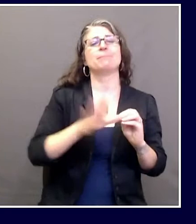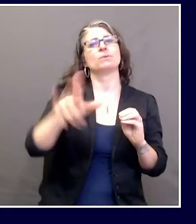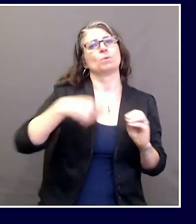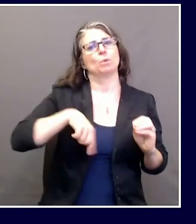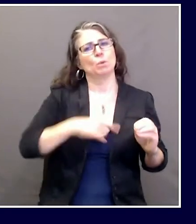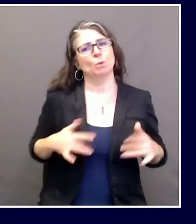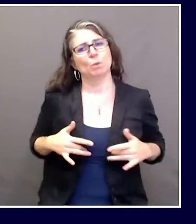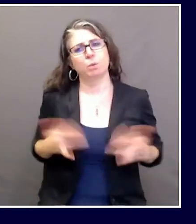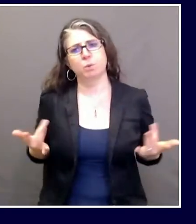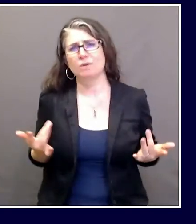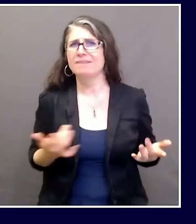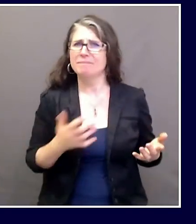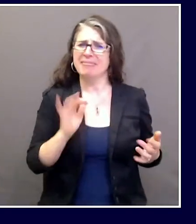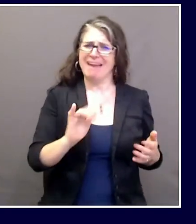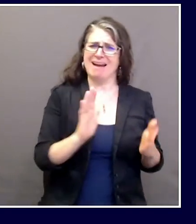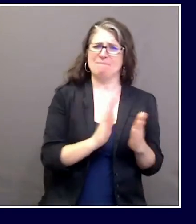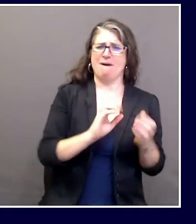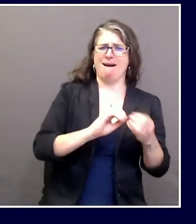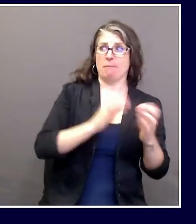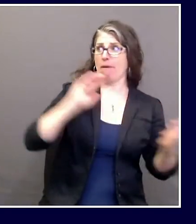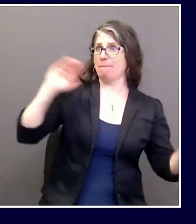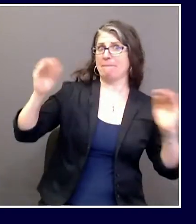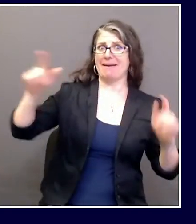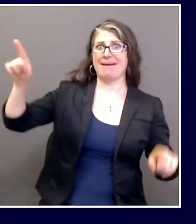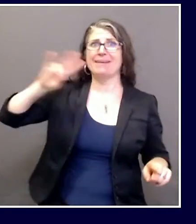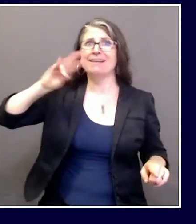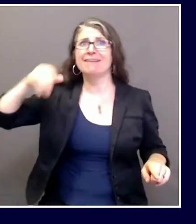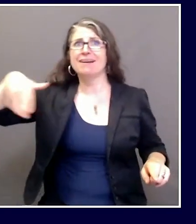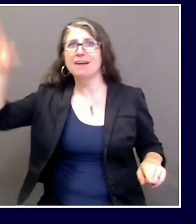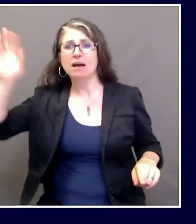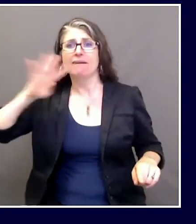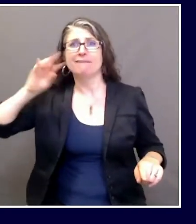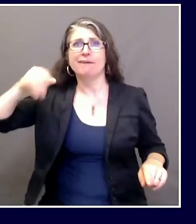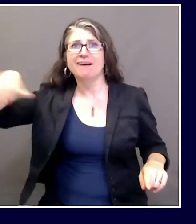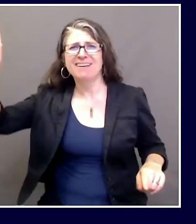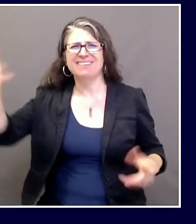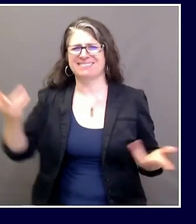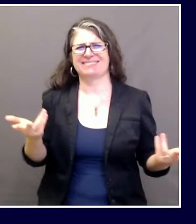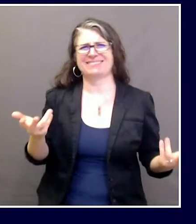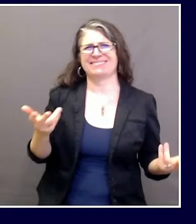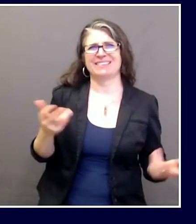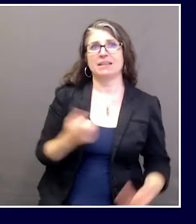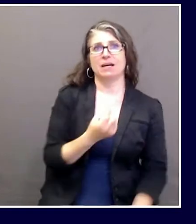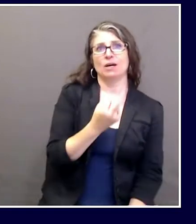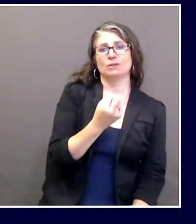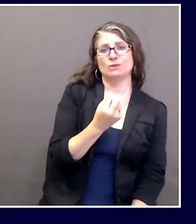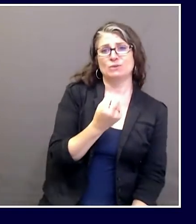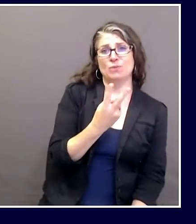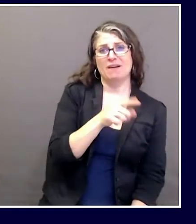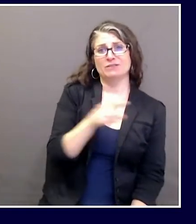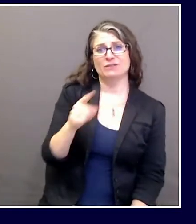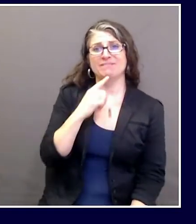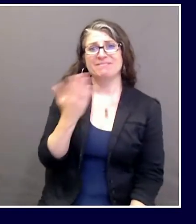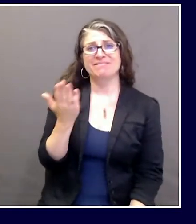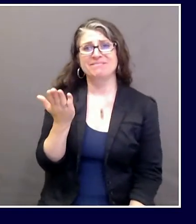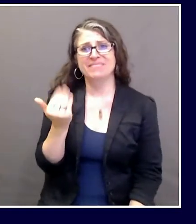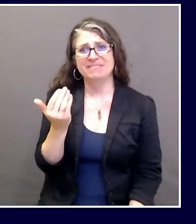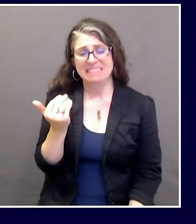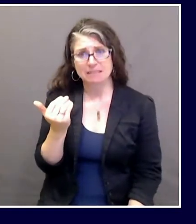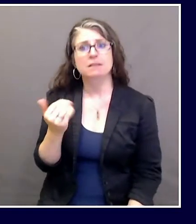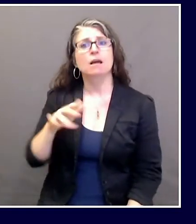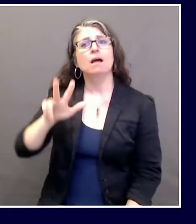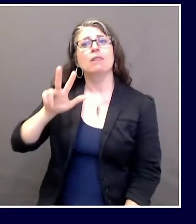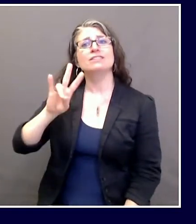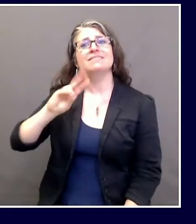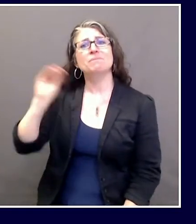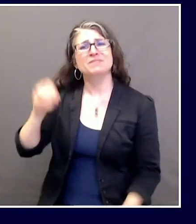37% of our 12 to 15-year-olds have gotten their first dose, which 3 weeks in is a pretty good metric. Remember, we always were trying